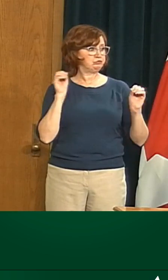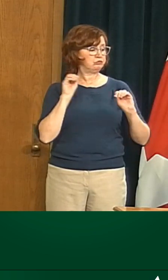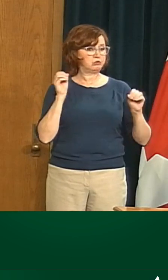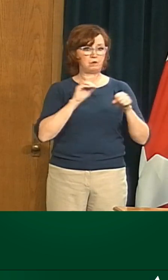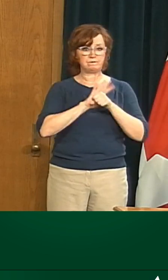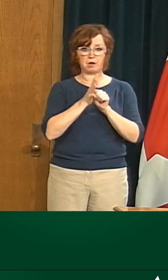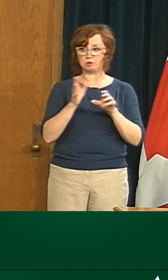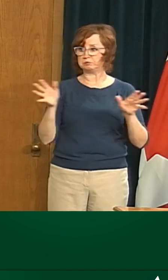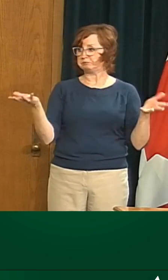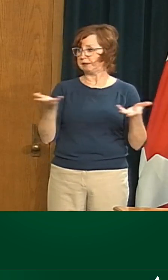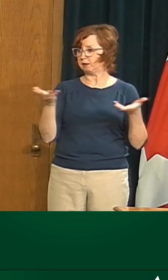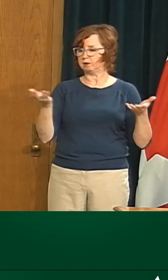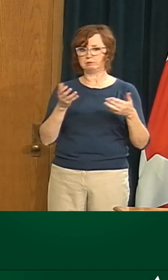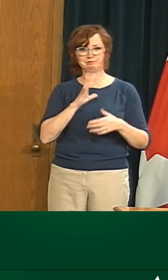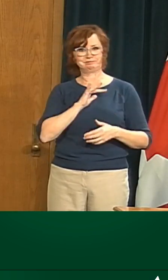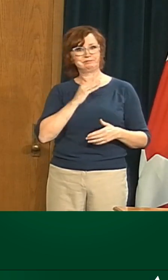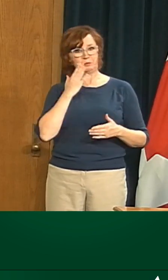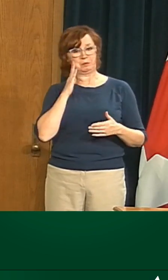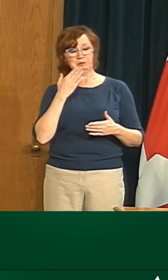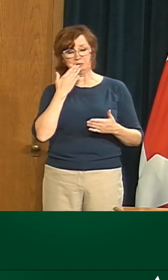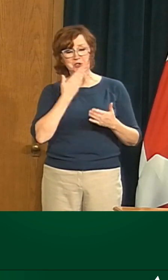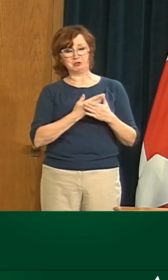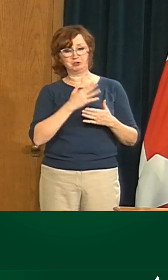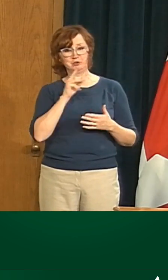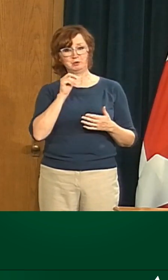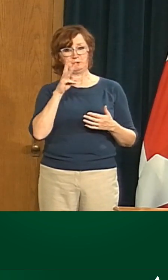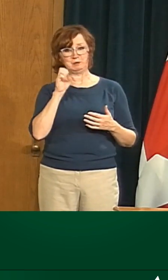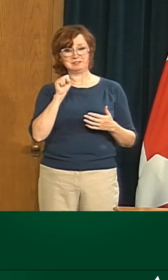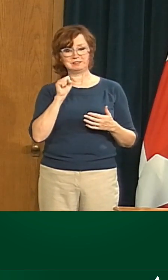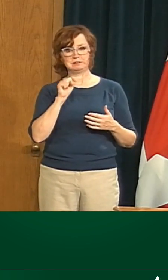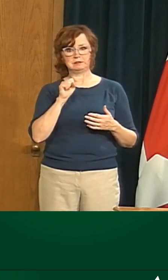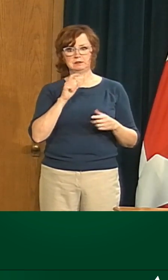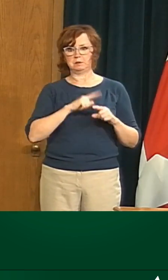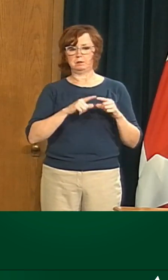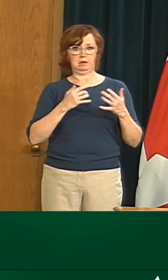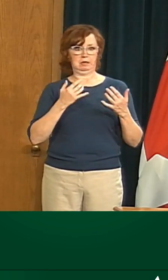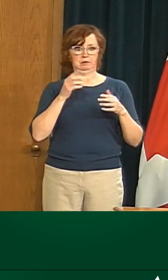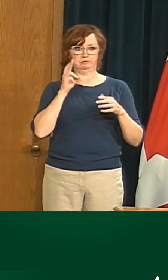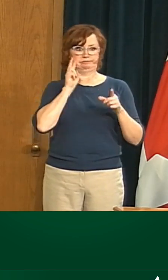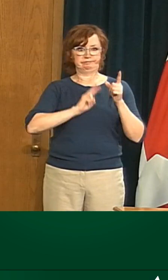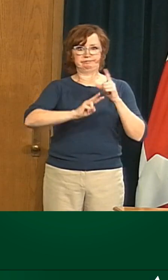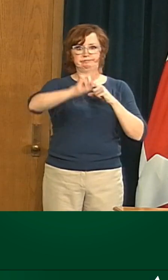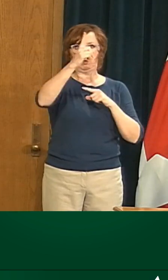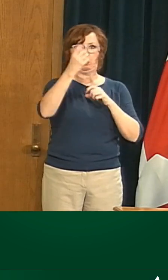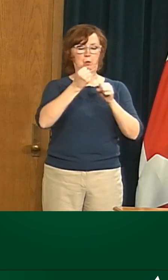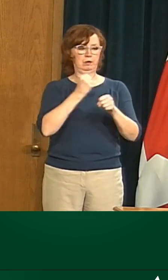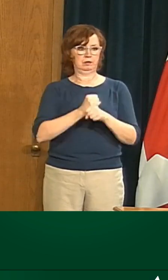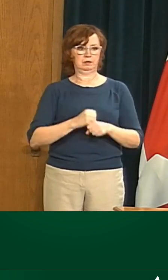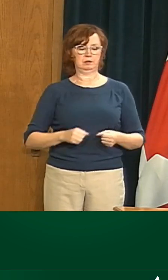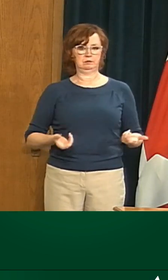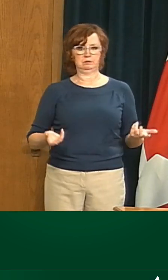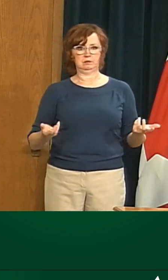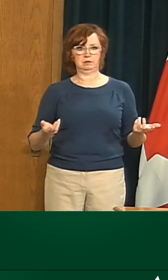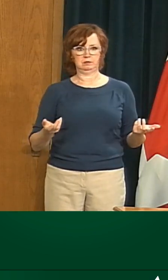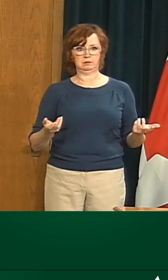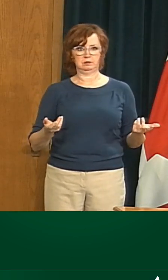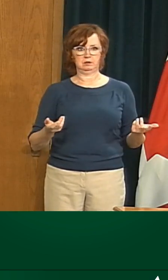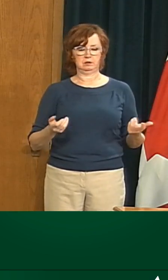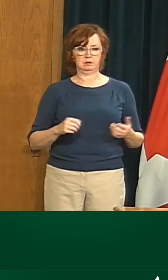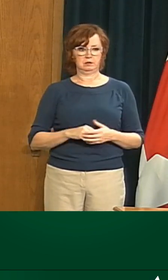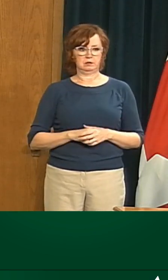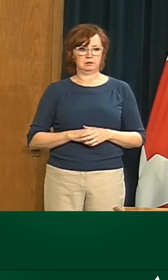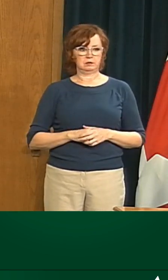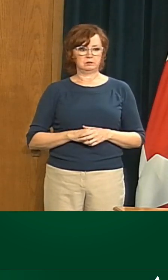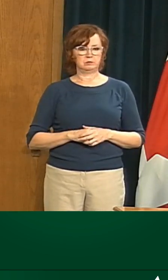But we do have the capacity to test vigorously when we will have a localized flare-up. We have the